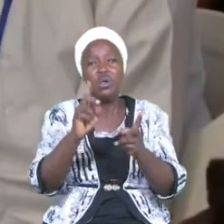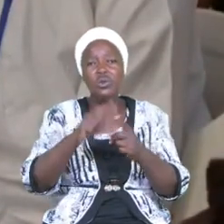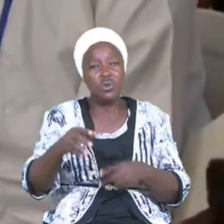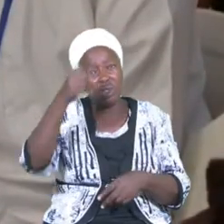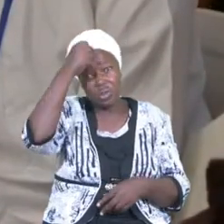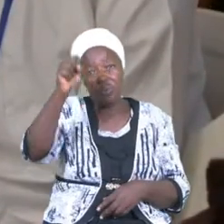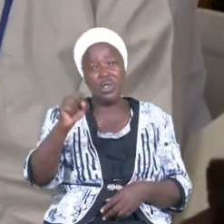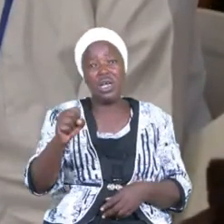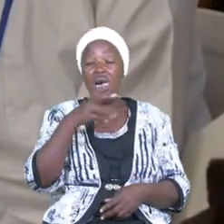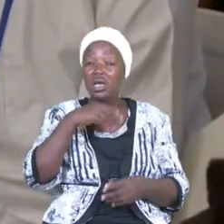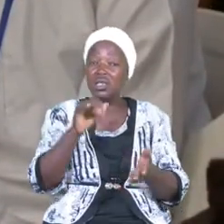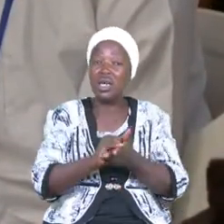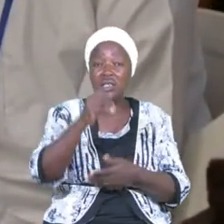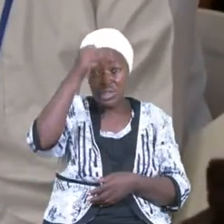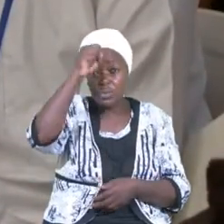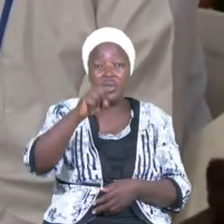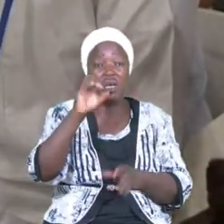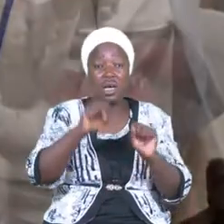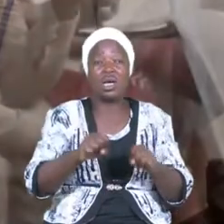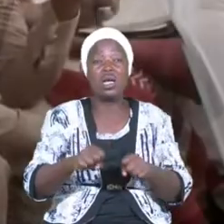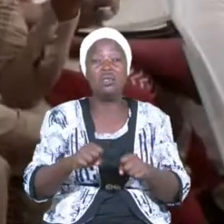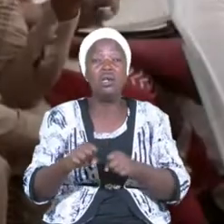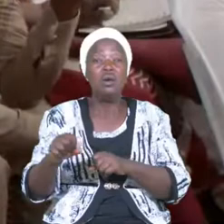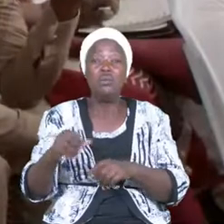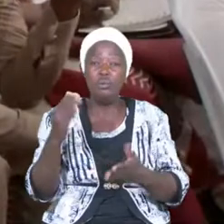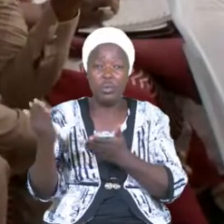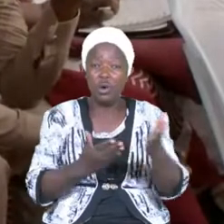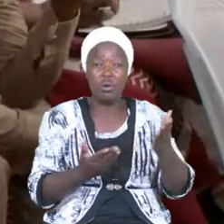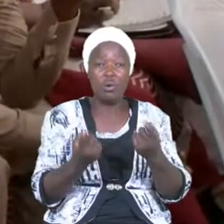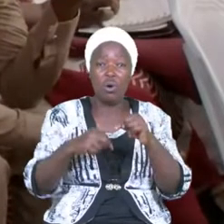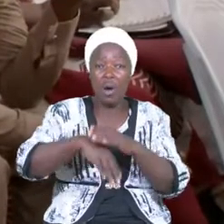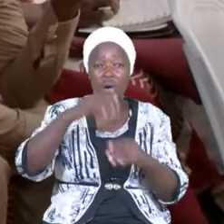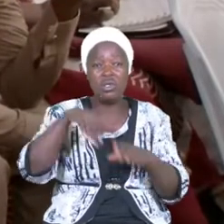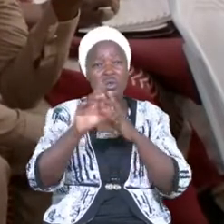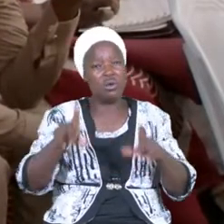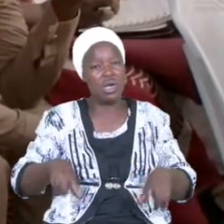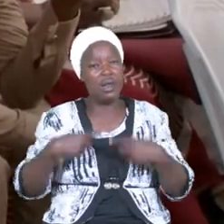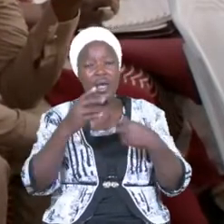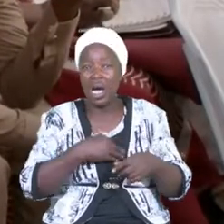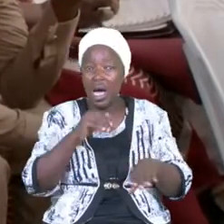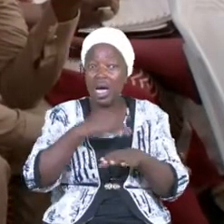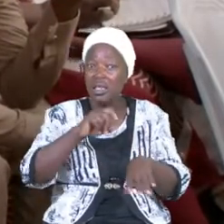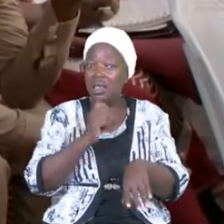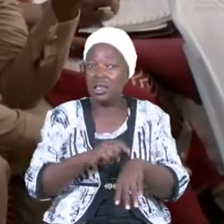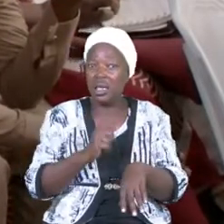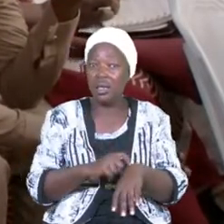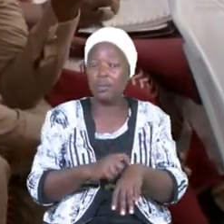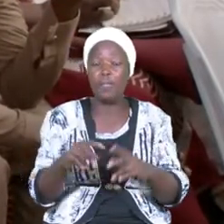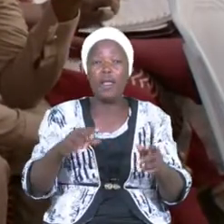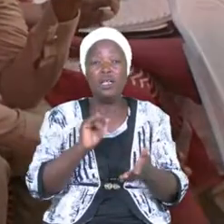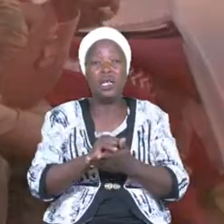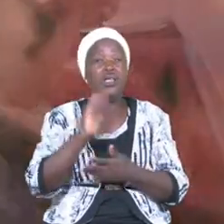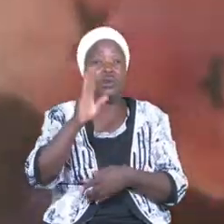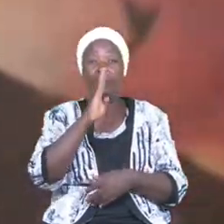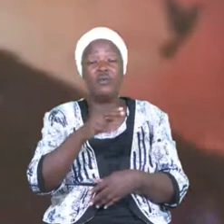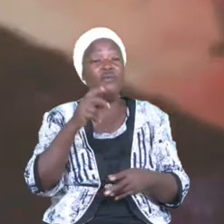That disobedience can play out in your life at a time that will be very costly.